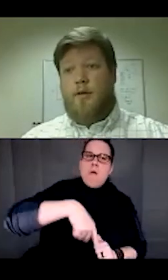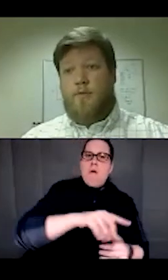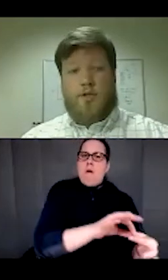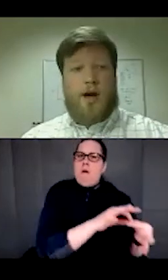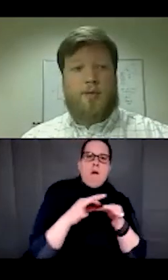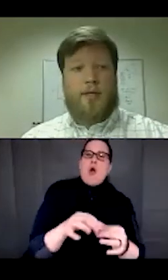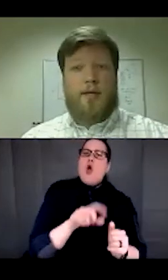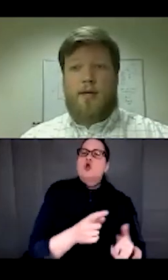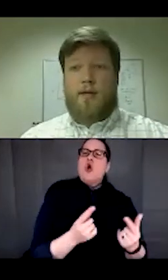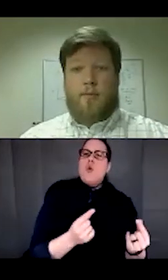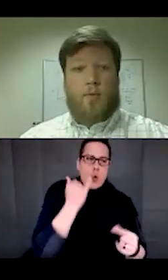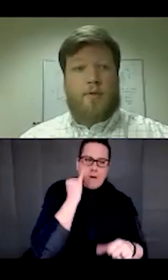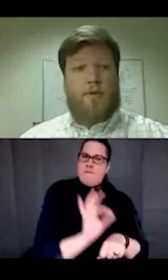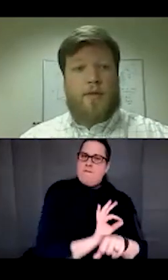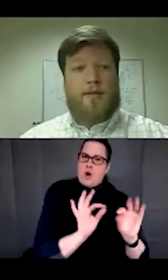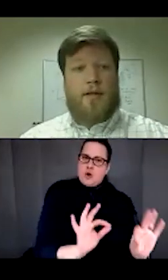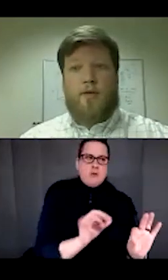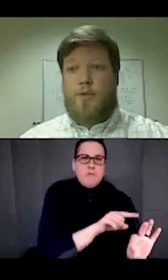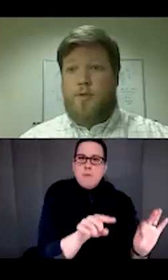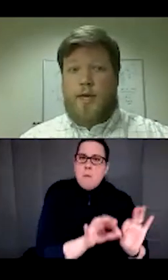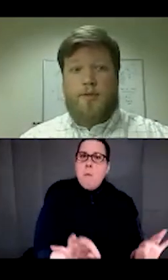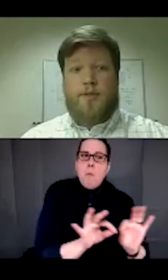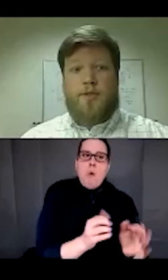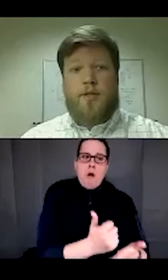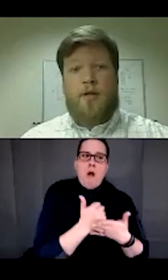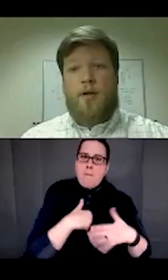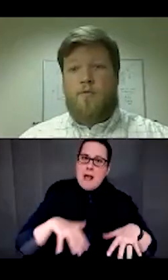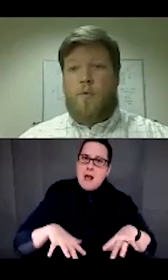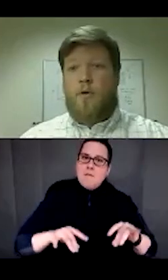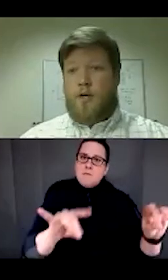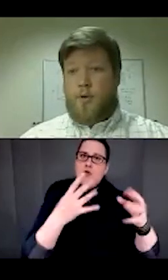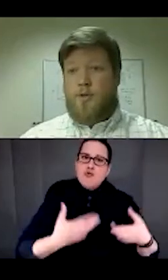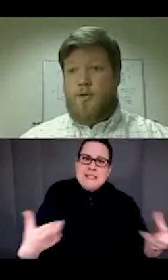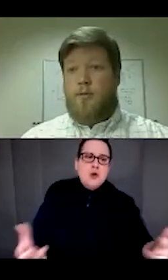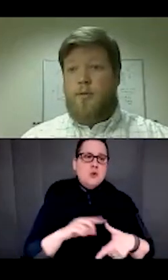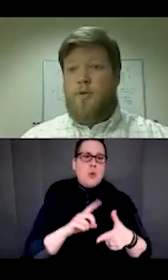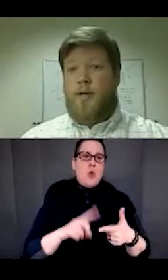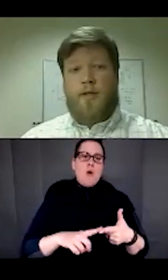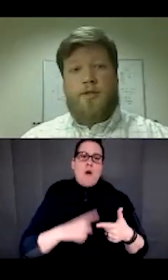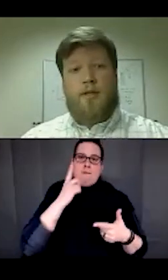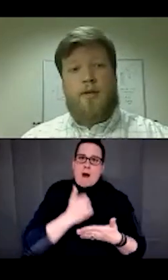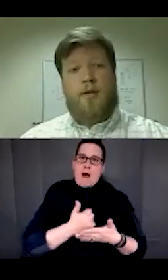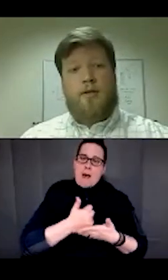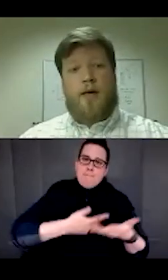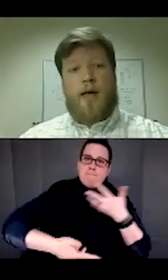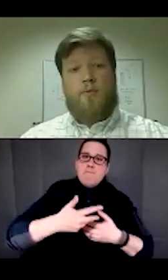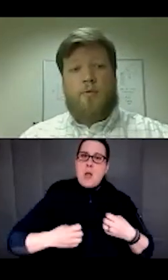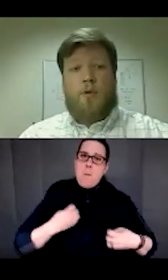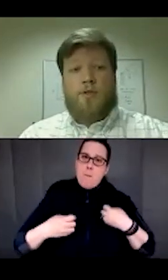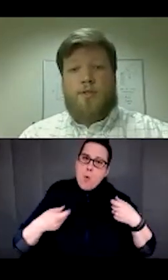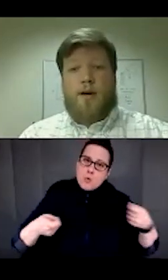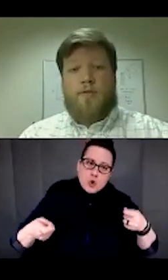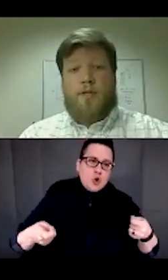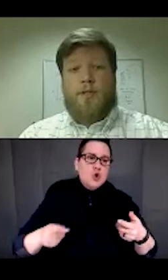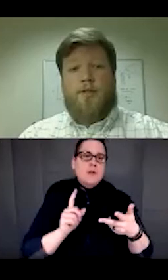when they're functioning optimally. They're important for things like resource acquisition, for interpersonal emotion regulation, and we'll